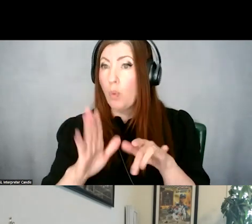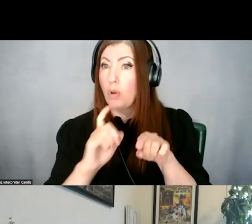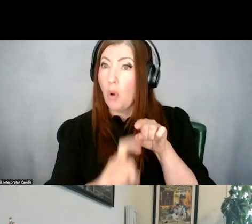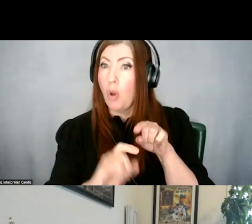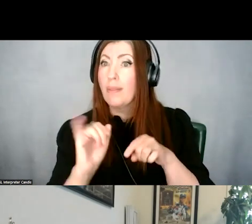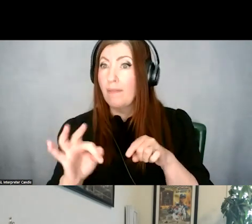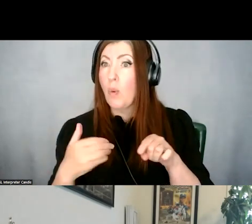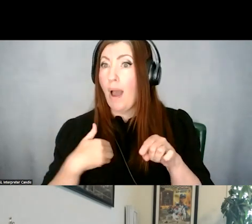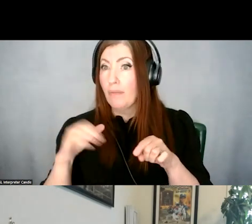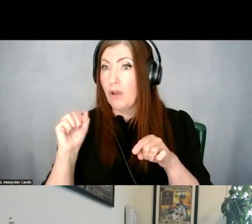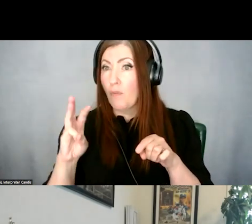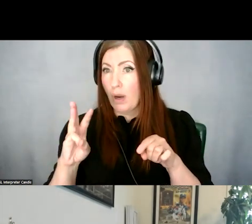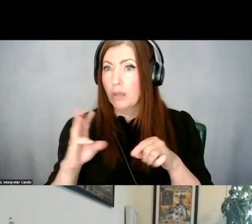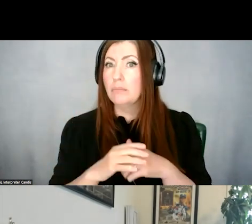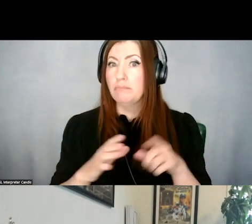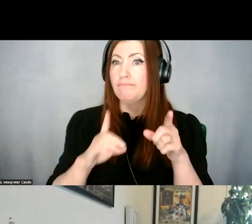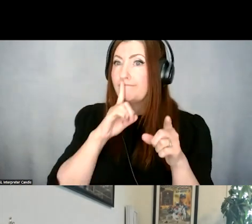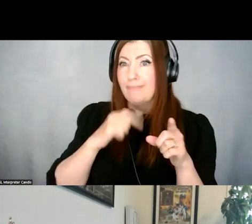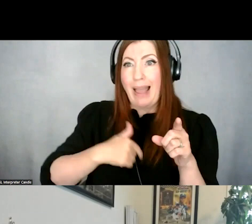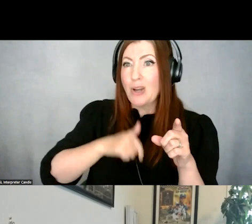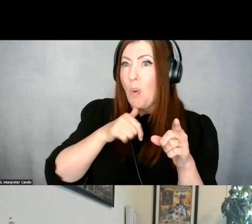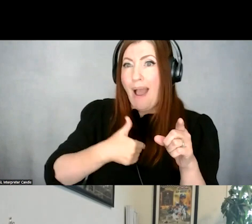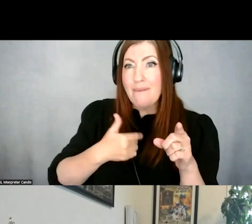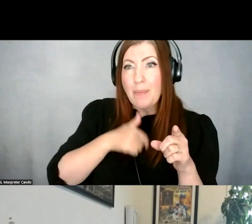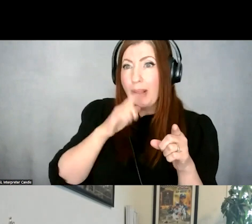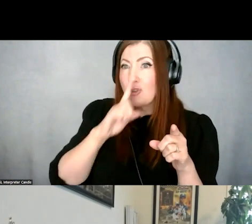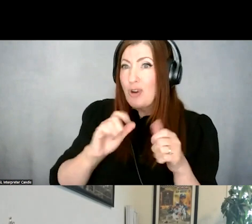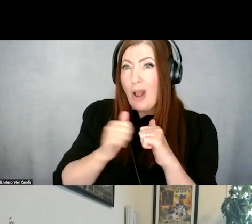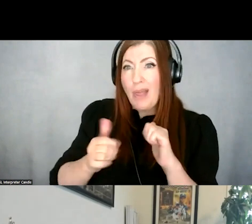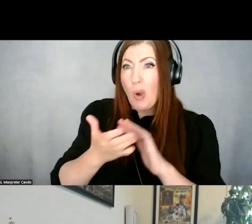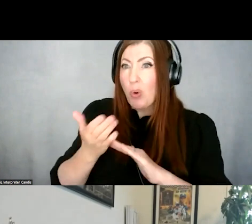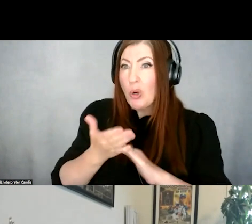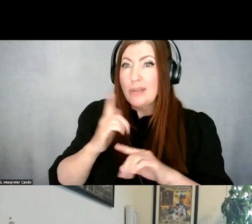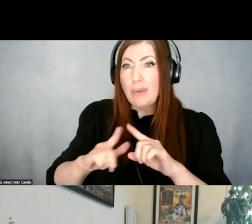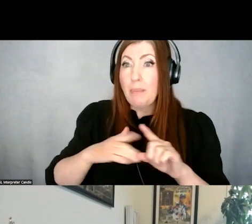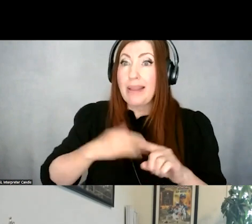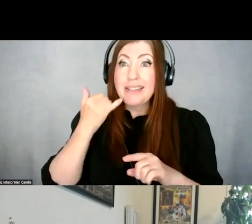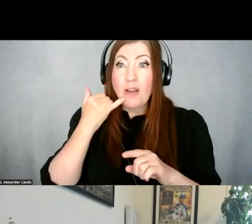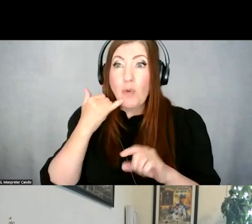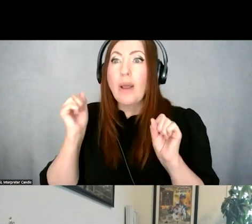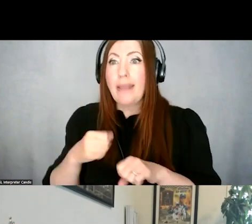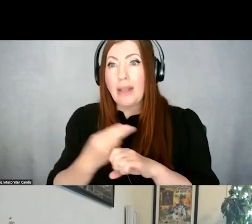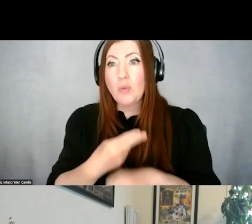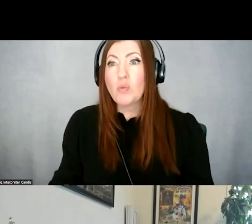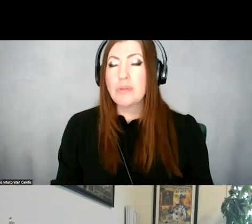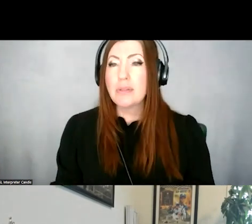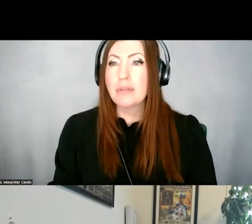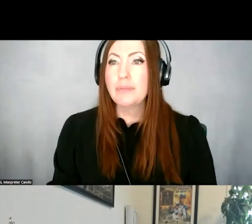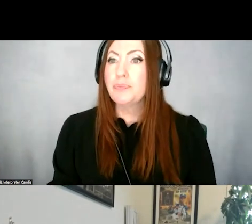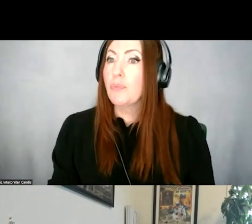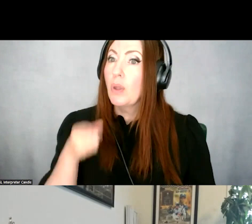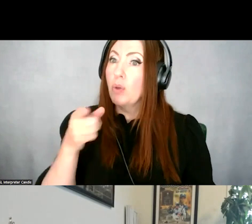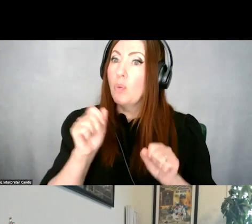have that software. I don't have it, so I don't know how it works, but I can use it on my cell phone. You can click